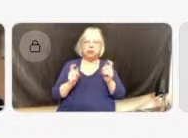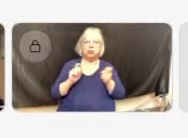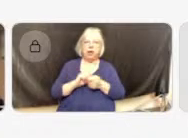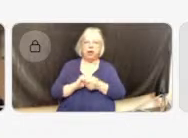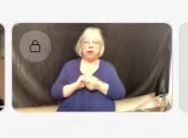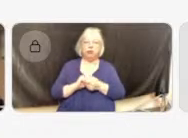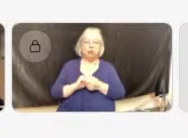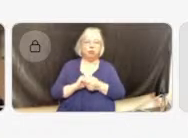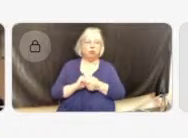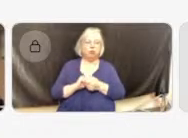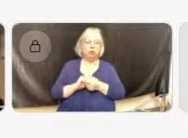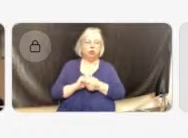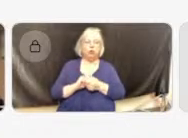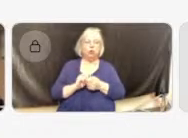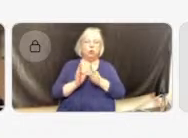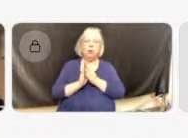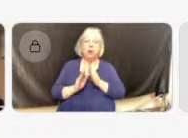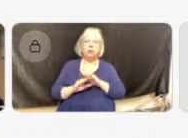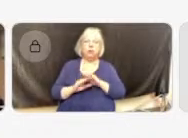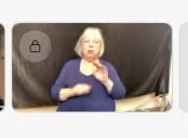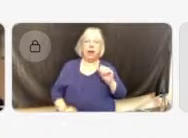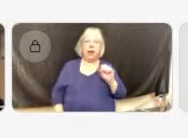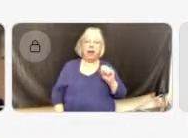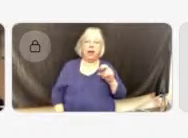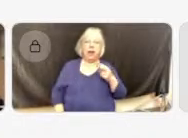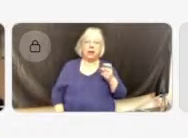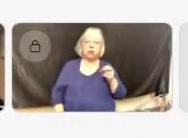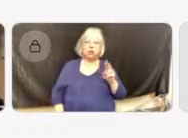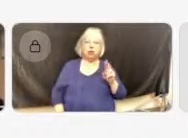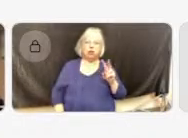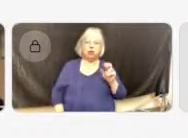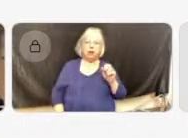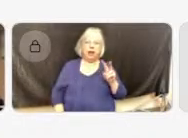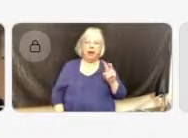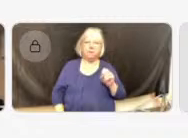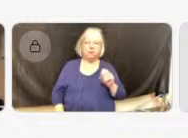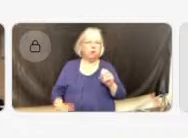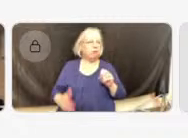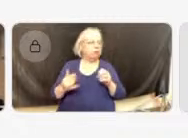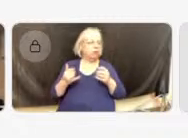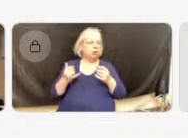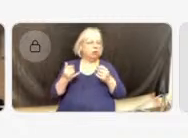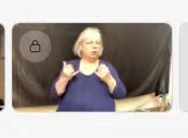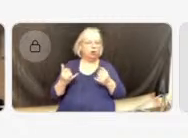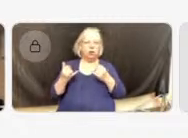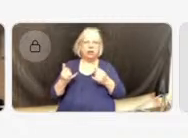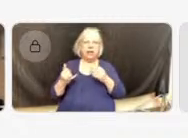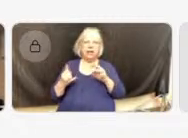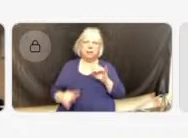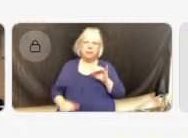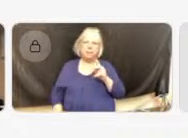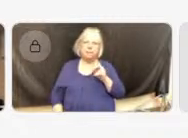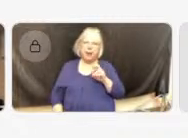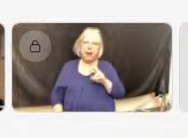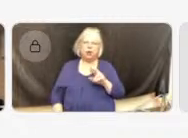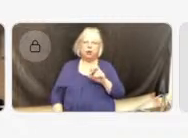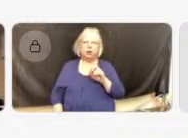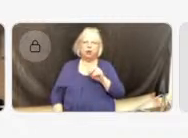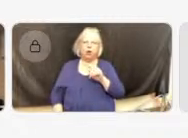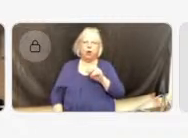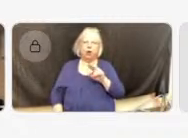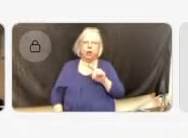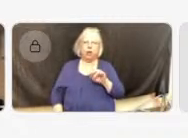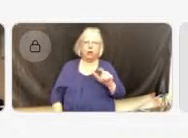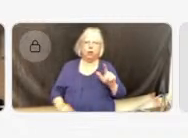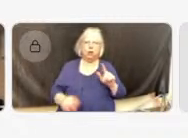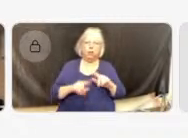change request on Asher Avenue. Currently, Asher Avenue is it's a minor arterial, and on the land use